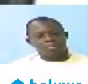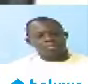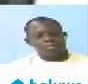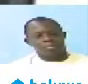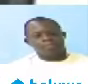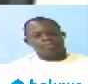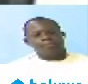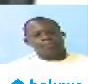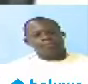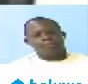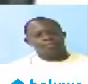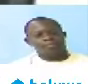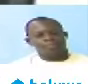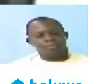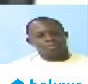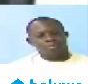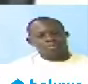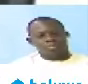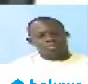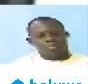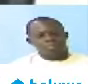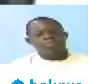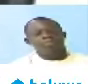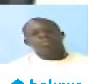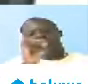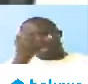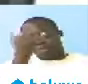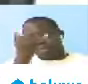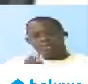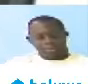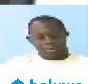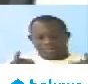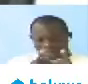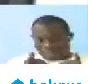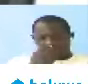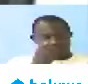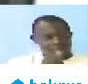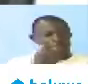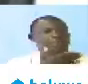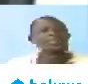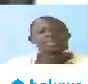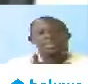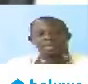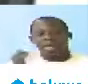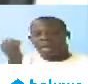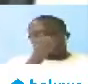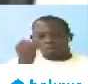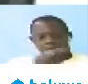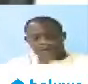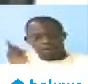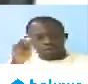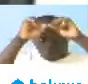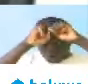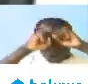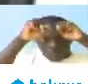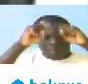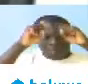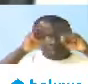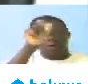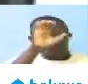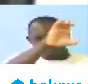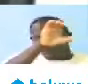mal dan gaji mbangol men kan da koro be da mal tema. Yes, things were made easy for us because these governments and these countries that we